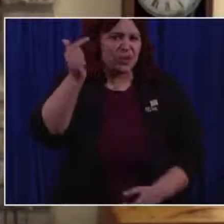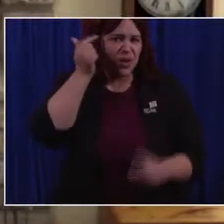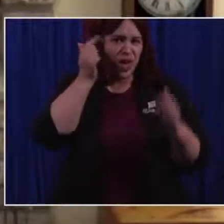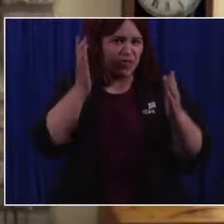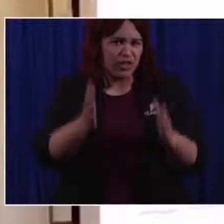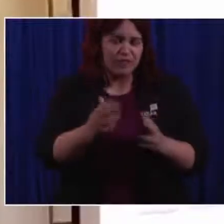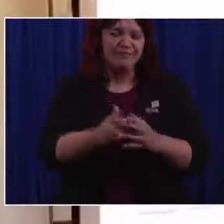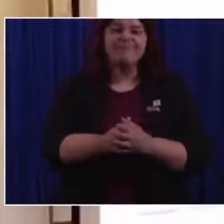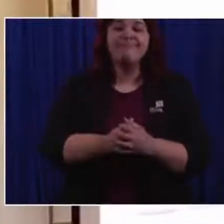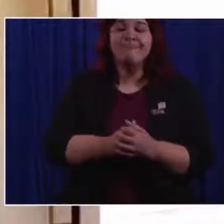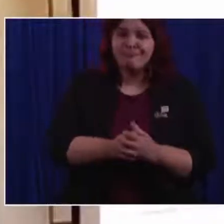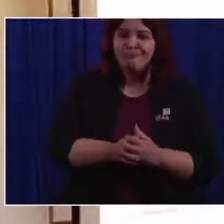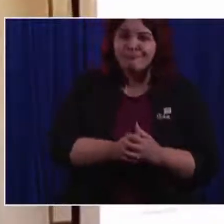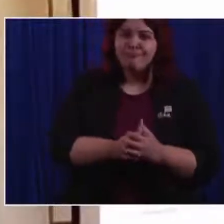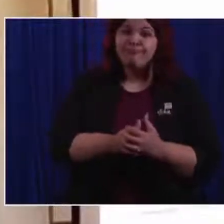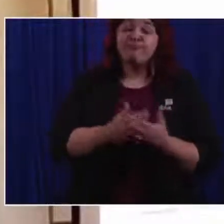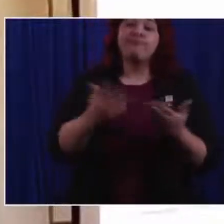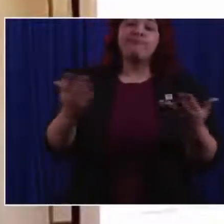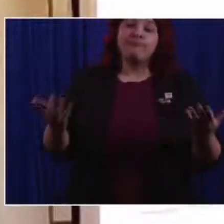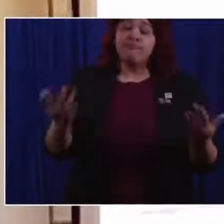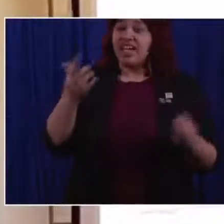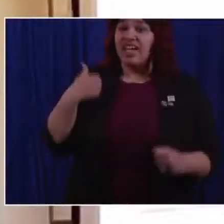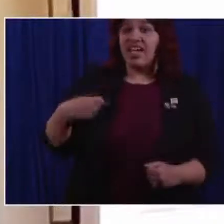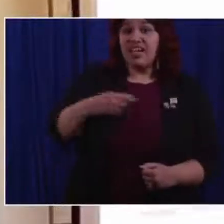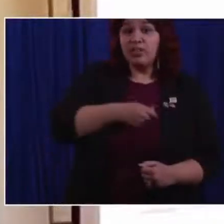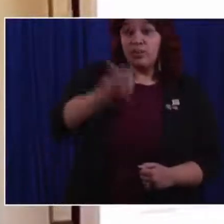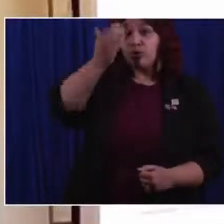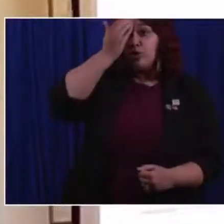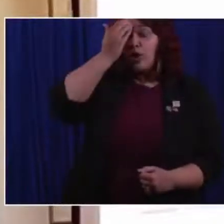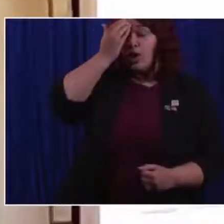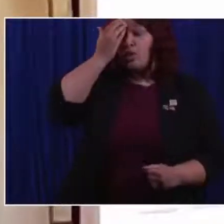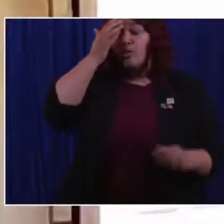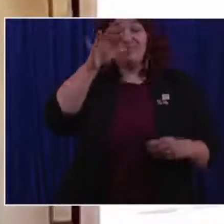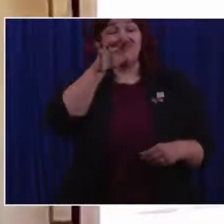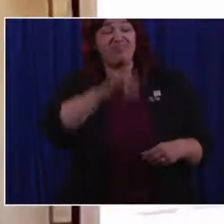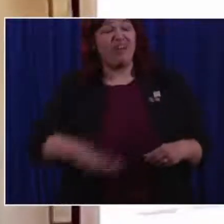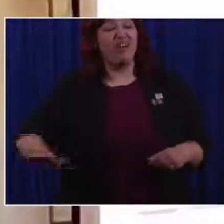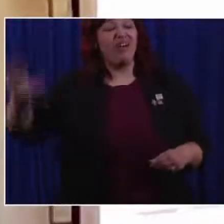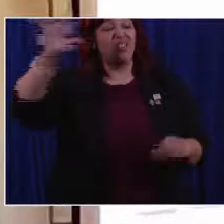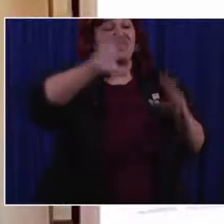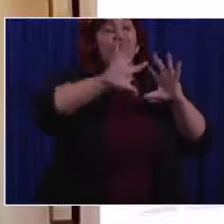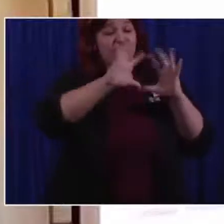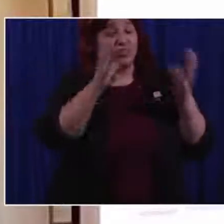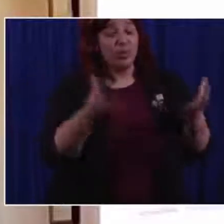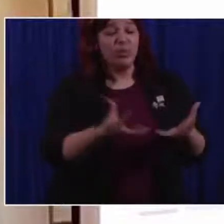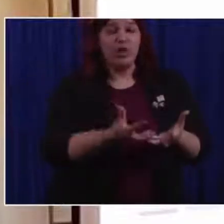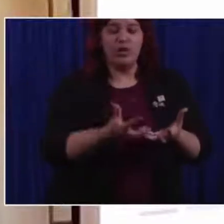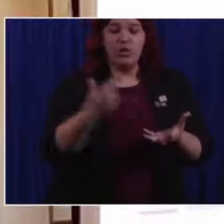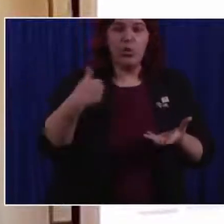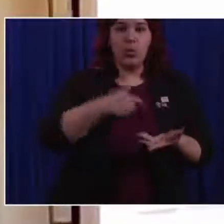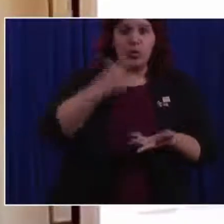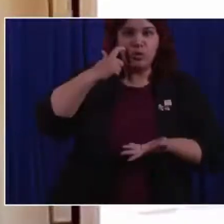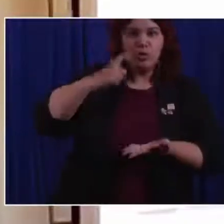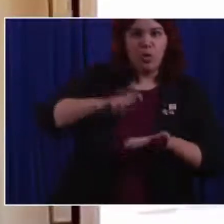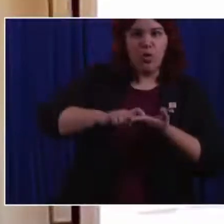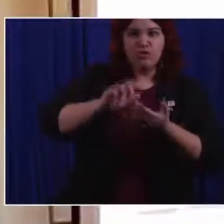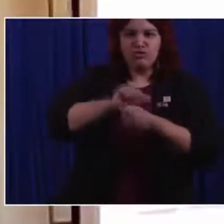been expecting, Ohio and the nation are seeing more and more of the 3 main